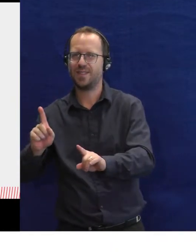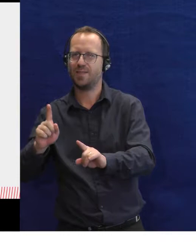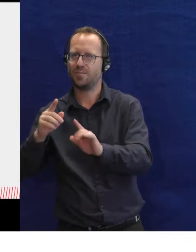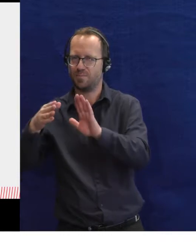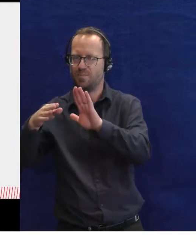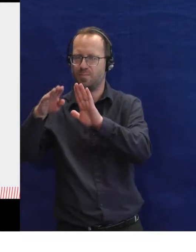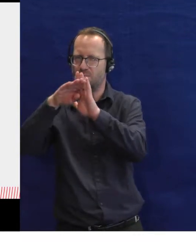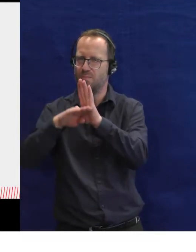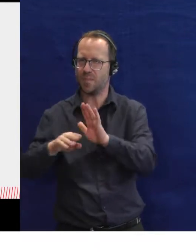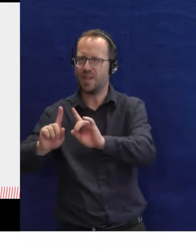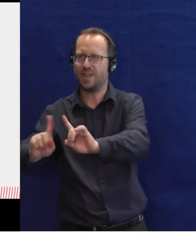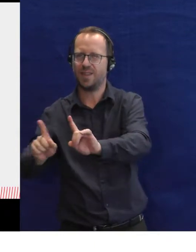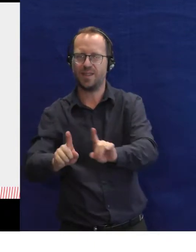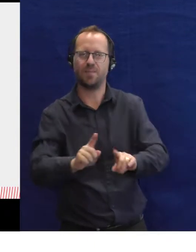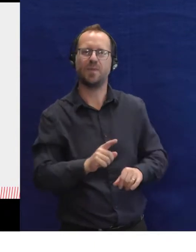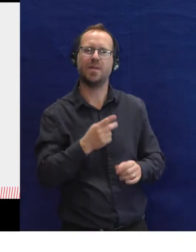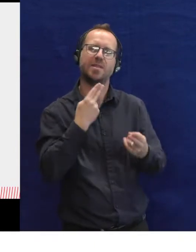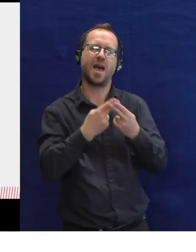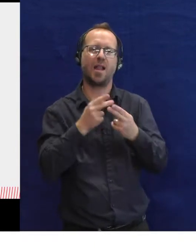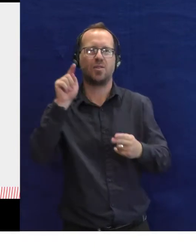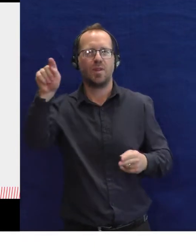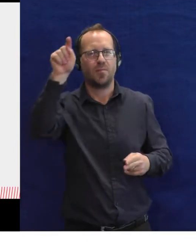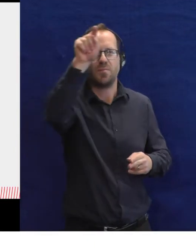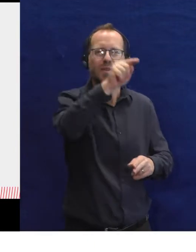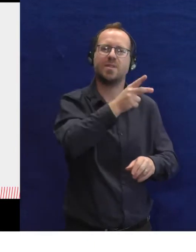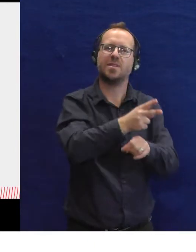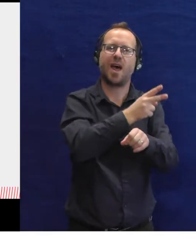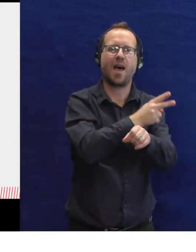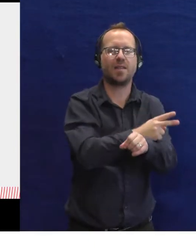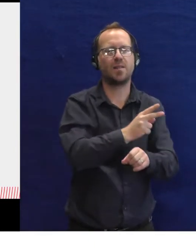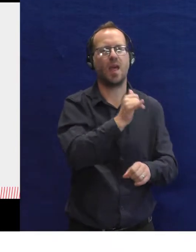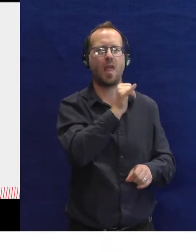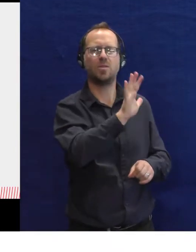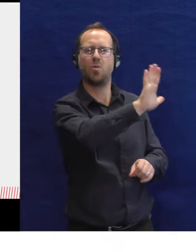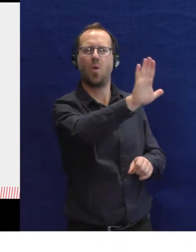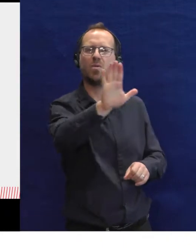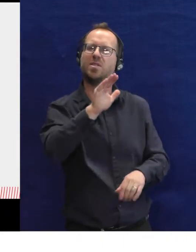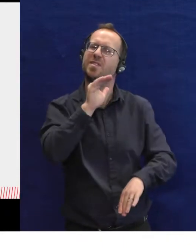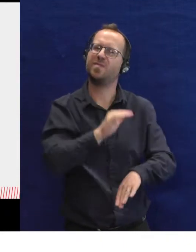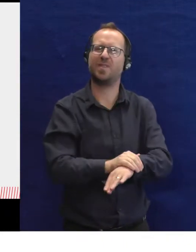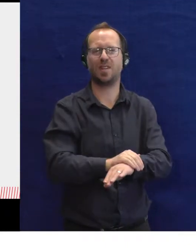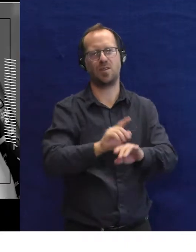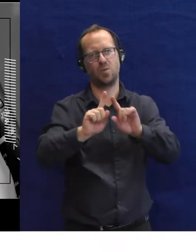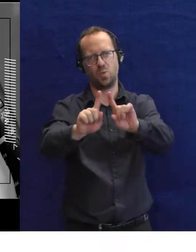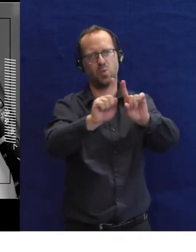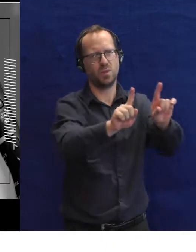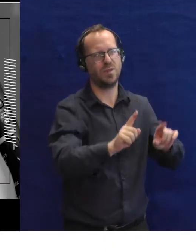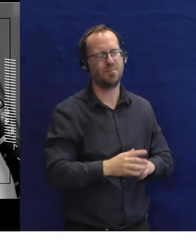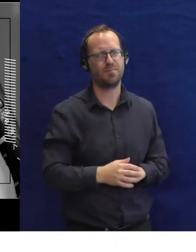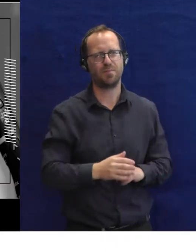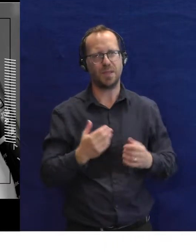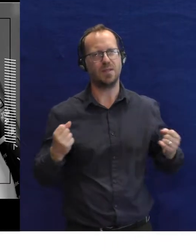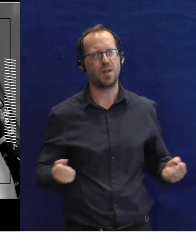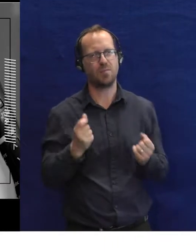the general use of audio descriptions in the country. And then you can provide the best content.